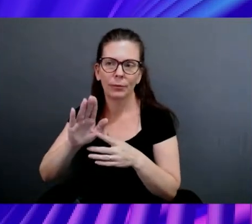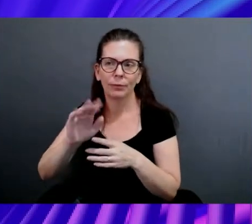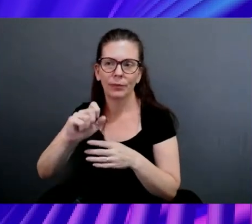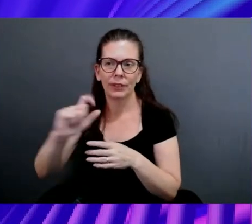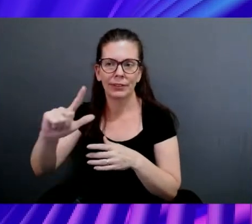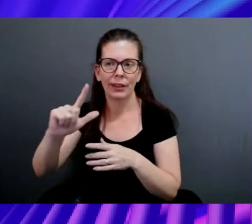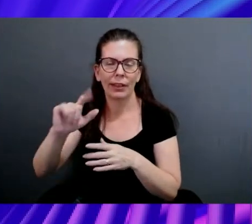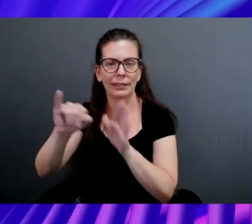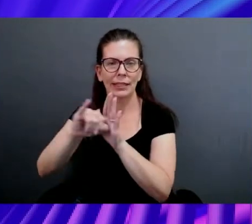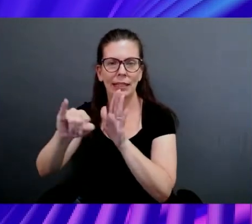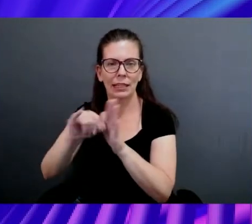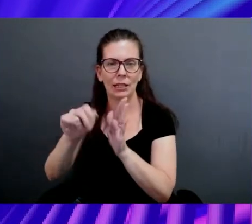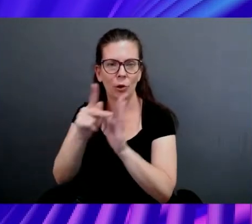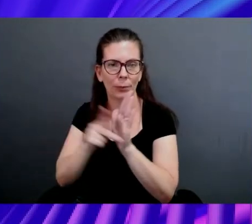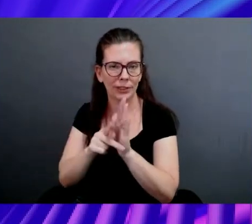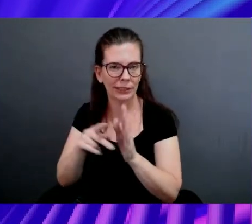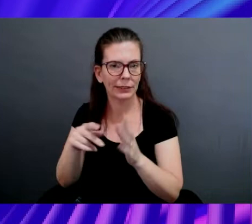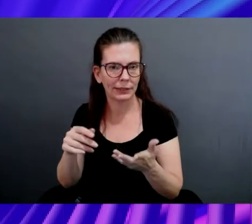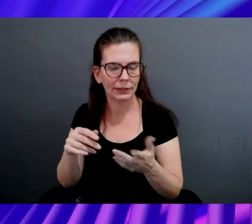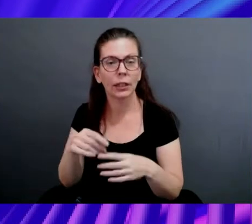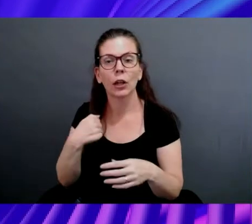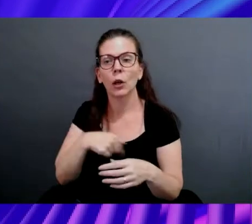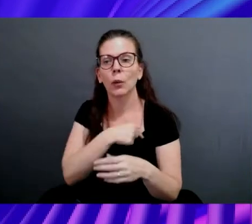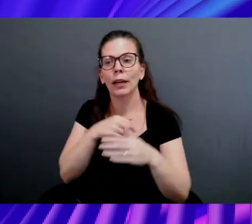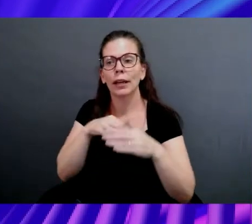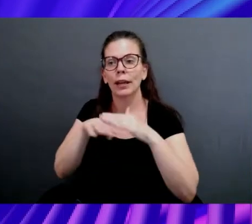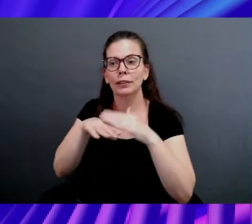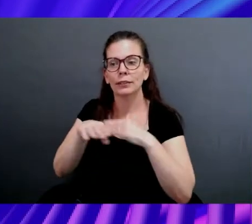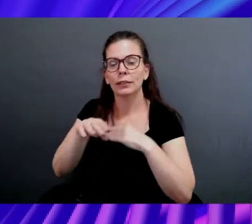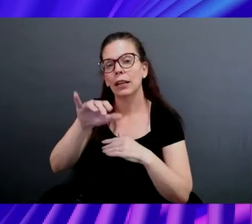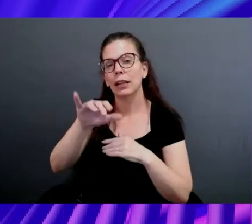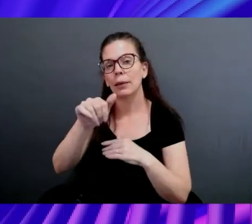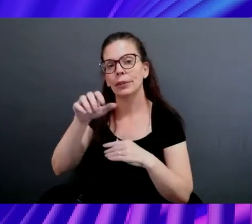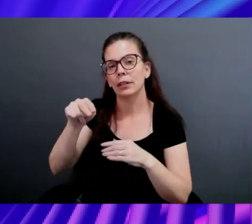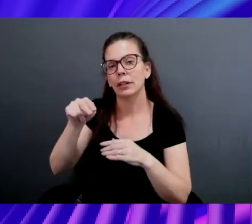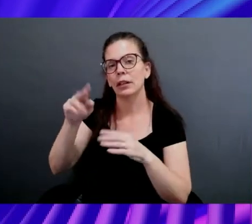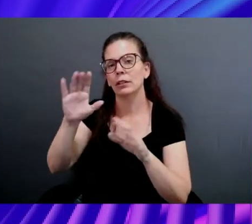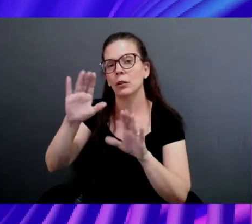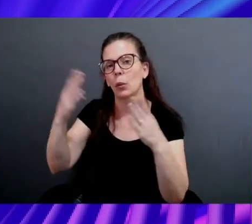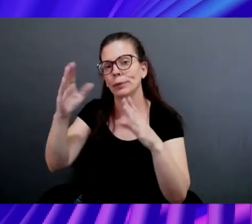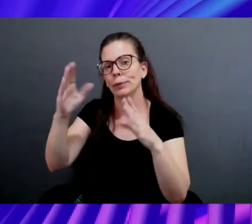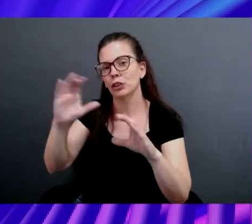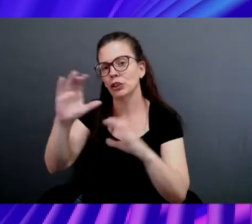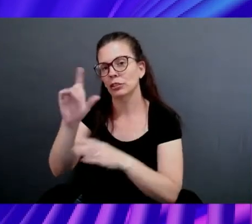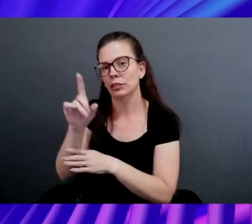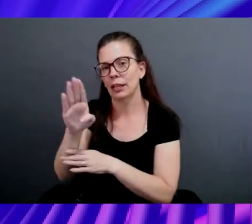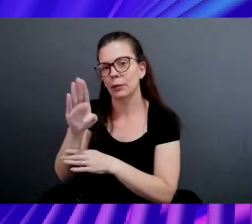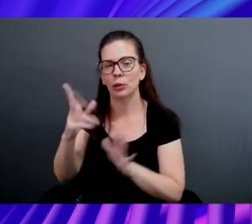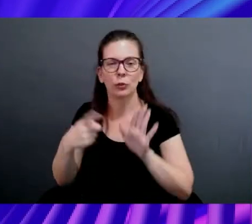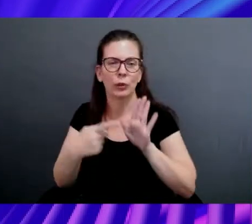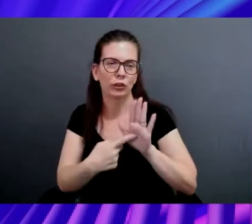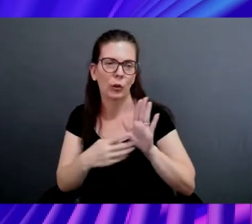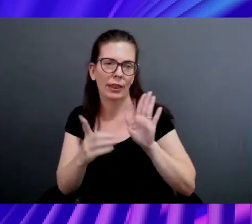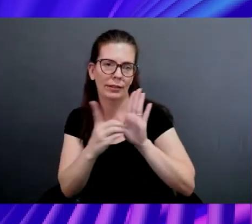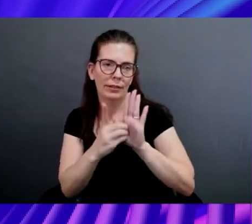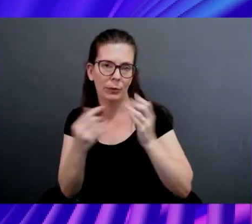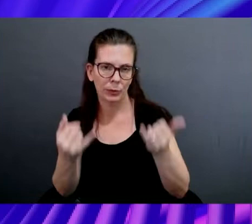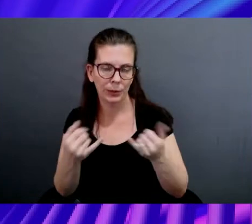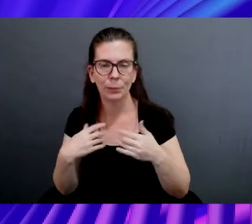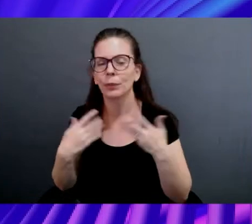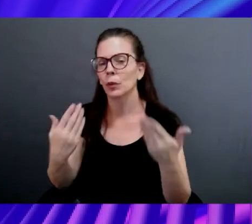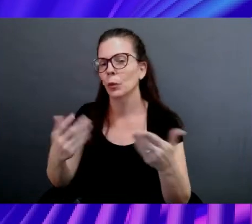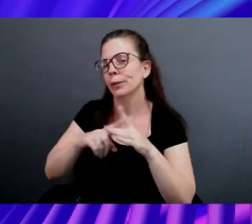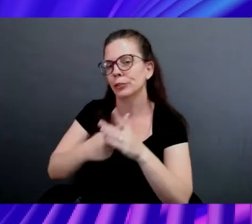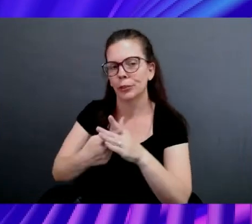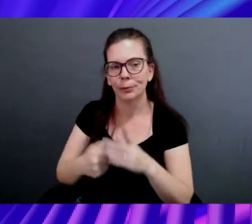providers' identities to access Amazon OpenSearch dashboard. That's what I'm going to show the demo. So let me start the demo right